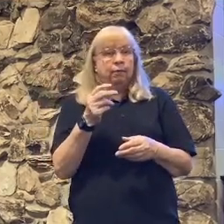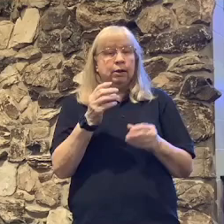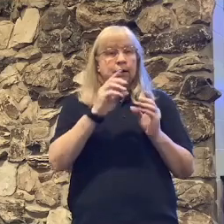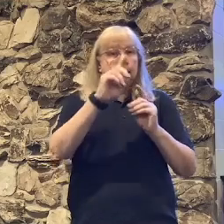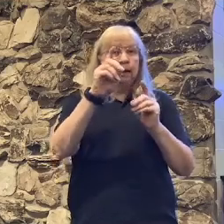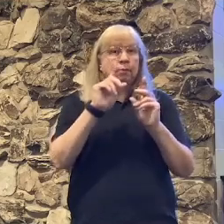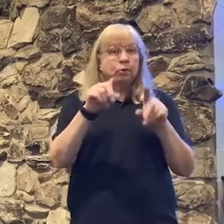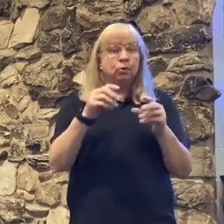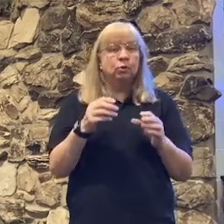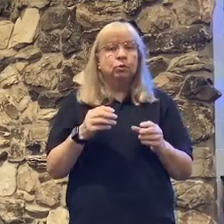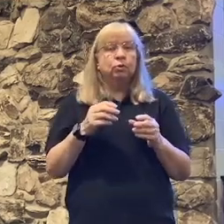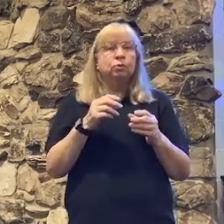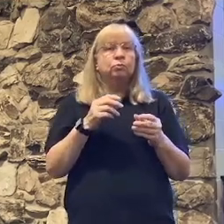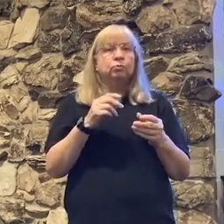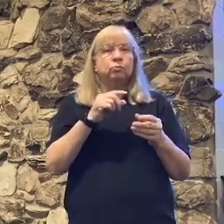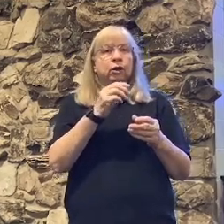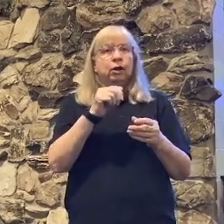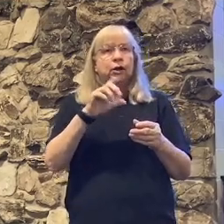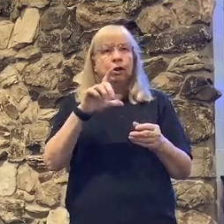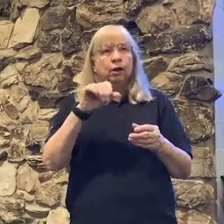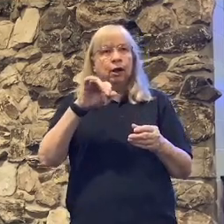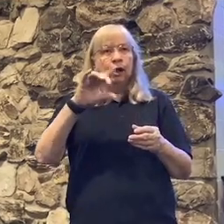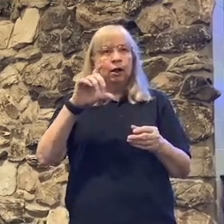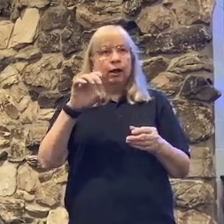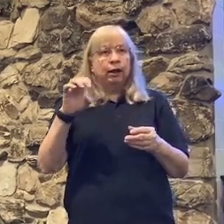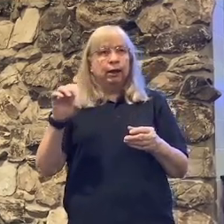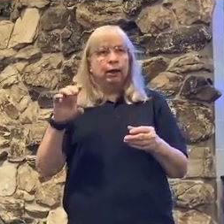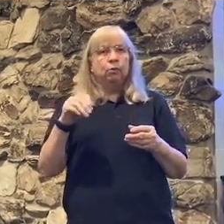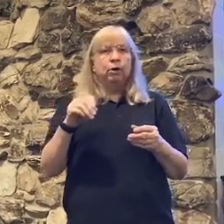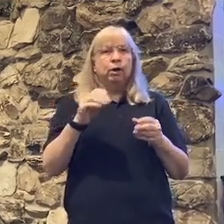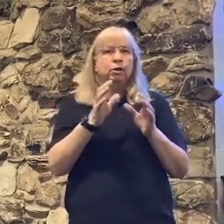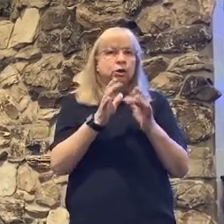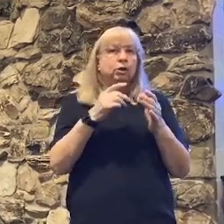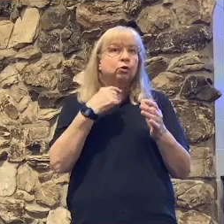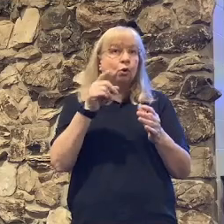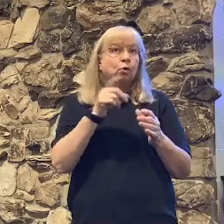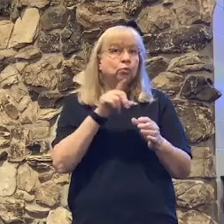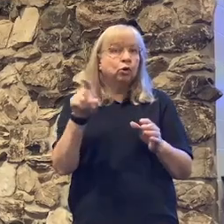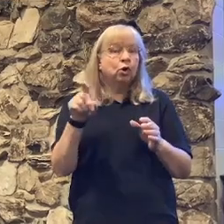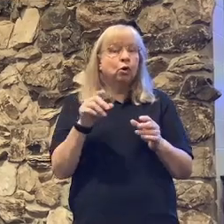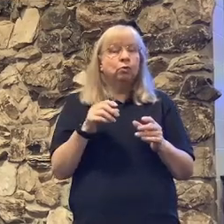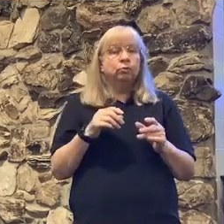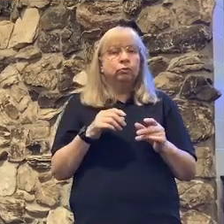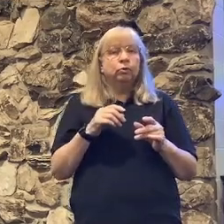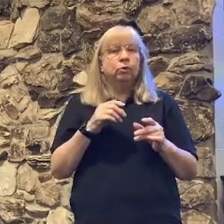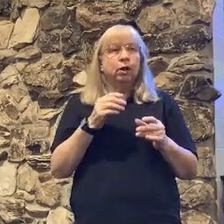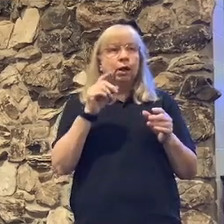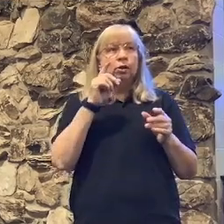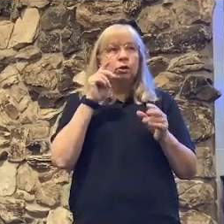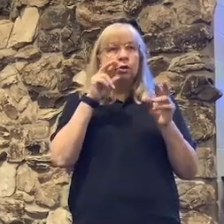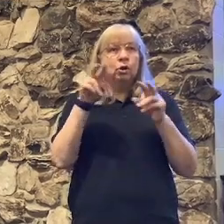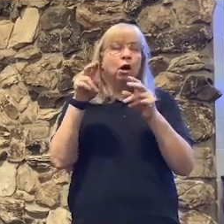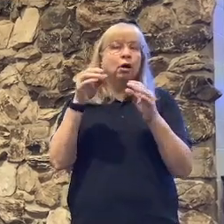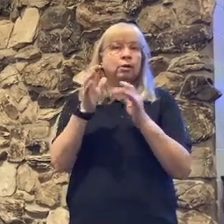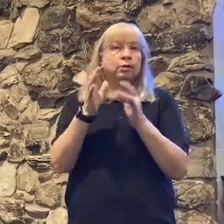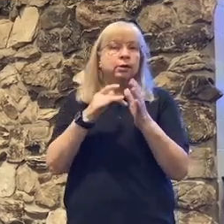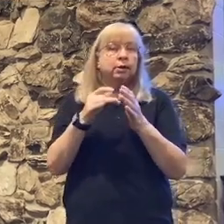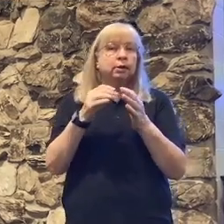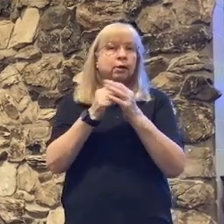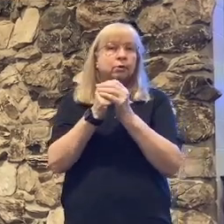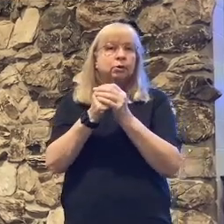Galilee to the mountain where Jesus told them to go. When they saw him, they worshipped him, but some